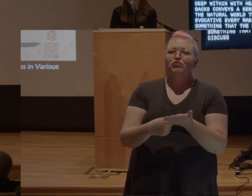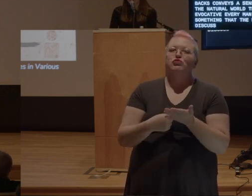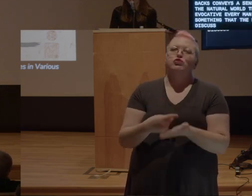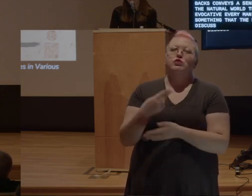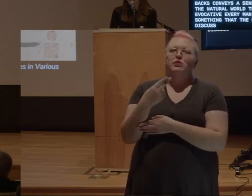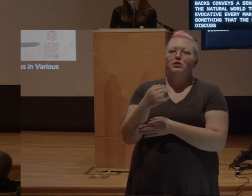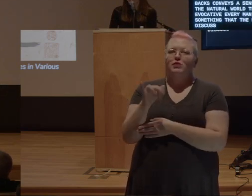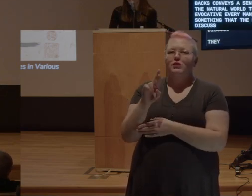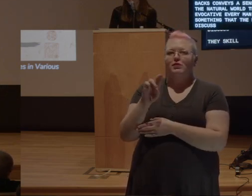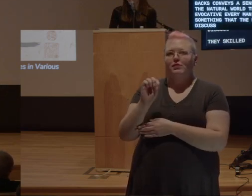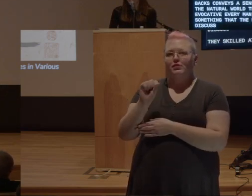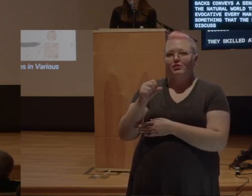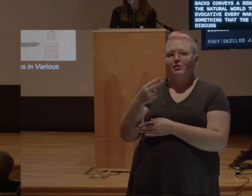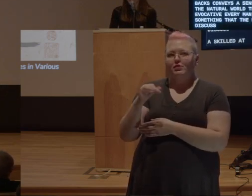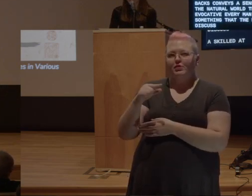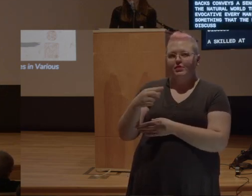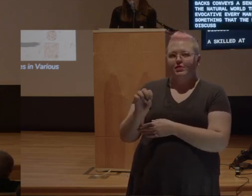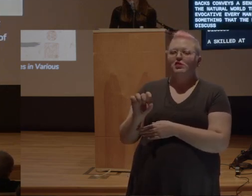particularly skilled at.